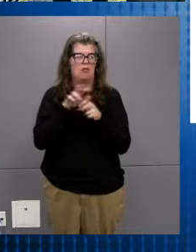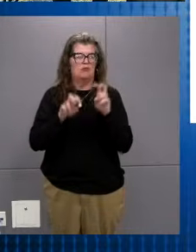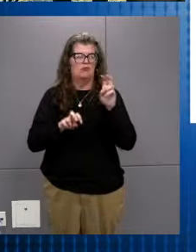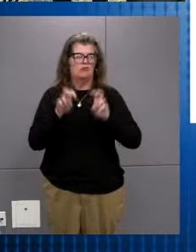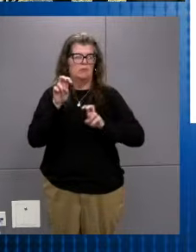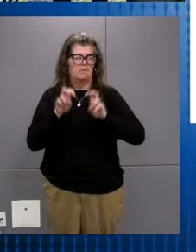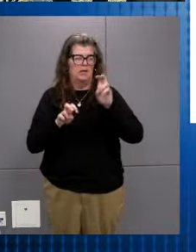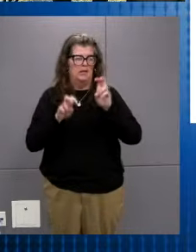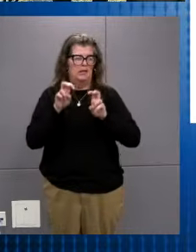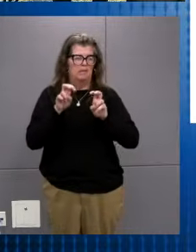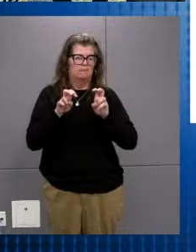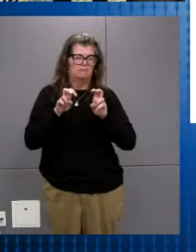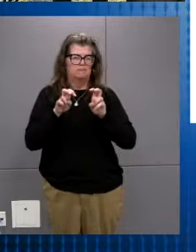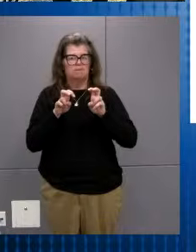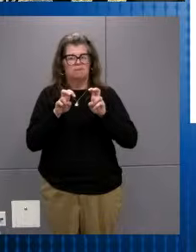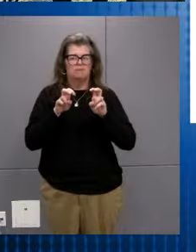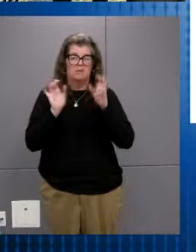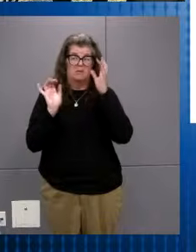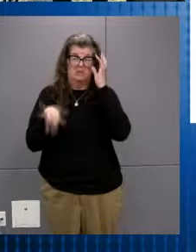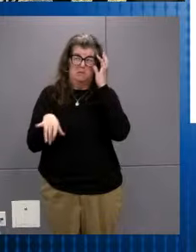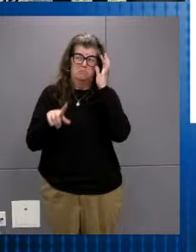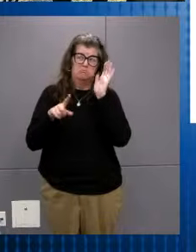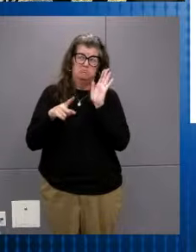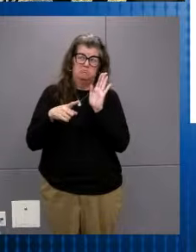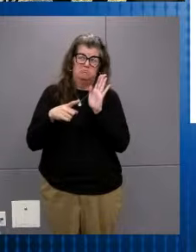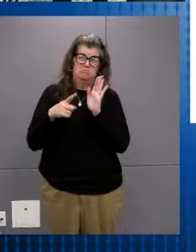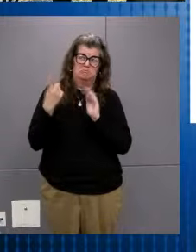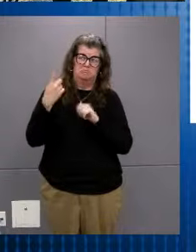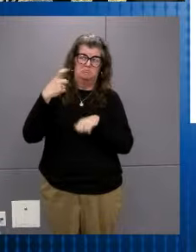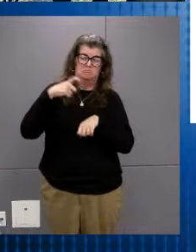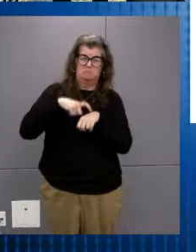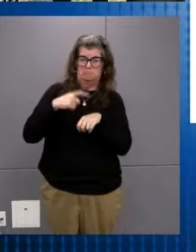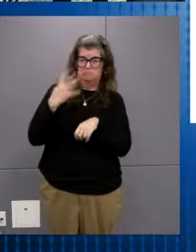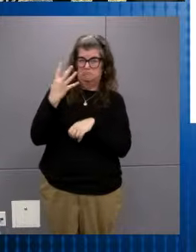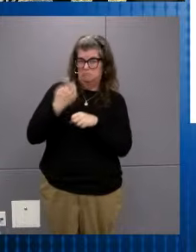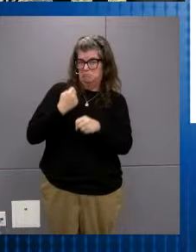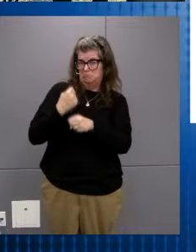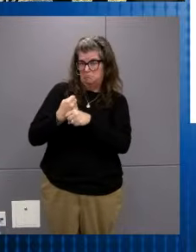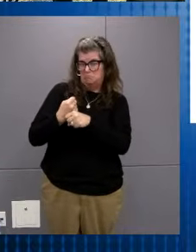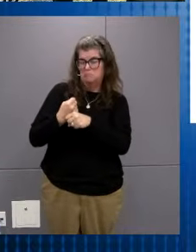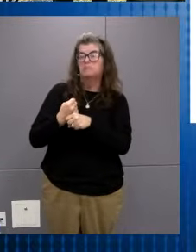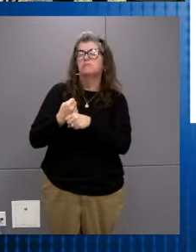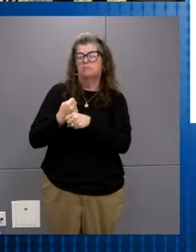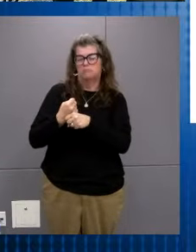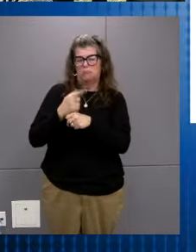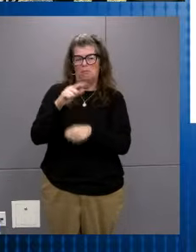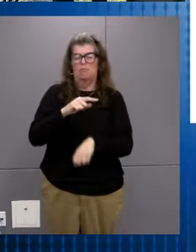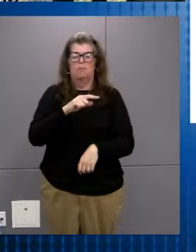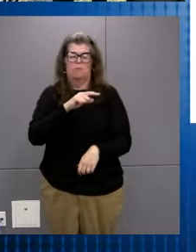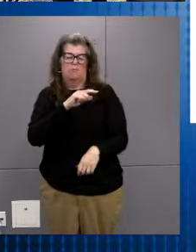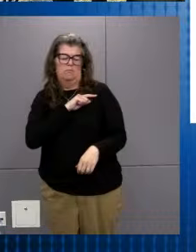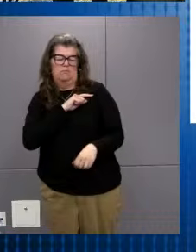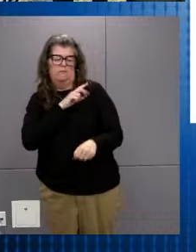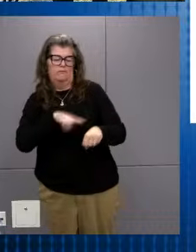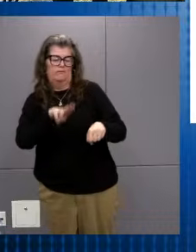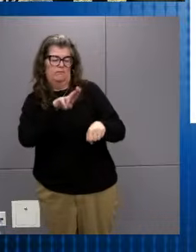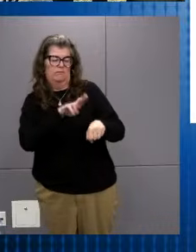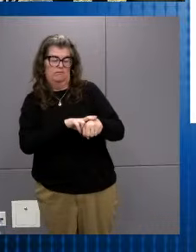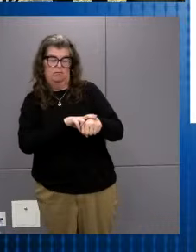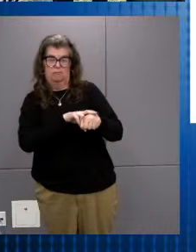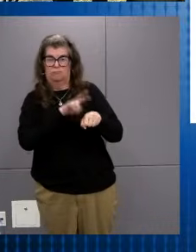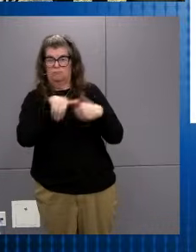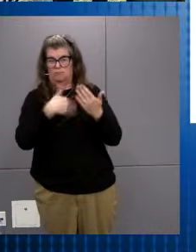probably the first time in 4 years, I believe, and qualified for nationals as a team.